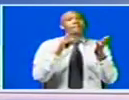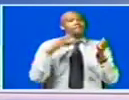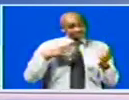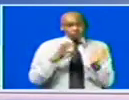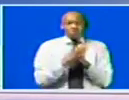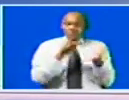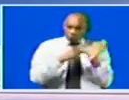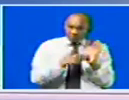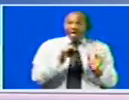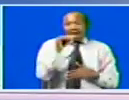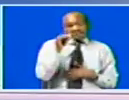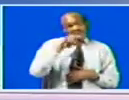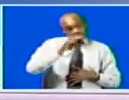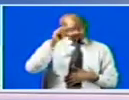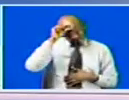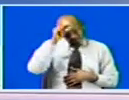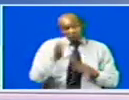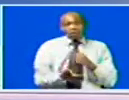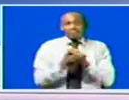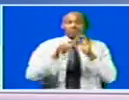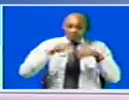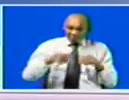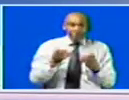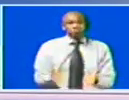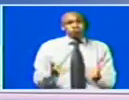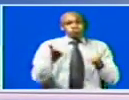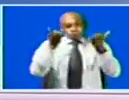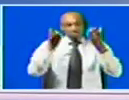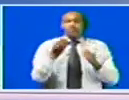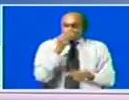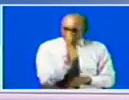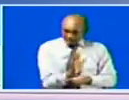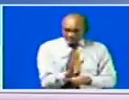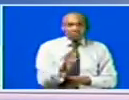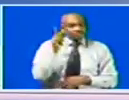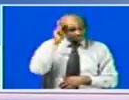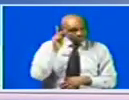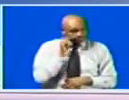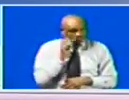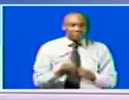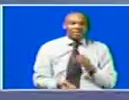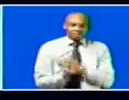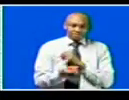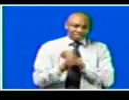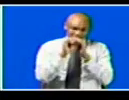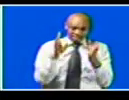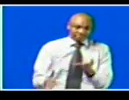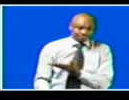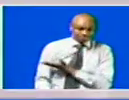urged county governments to continue helping farmers in boosting productivity. Philip Kitani has the details.